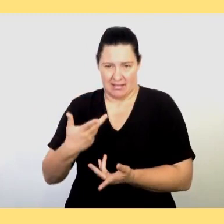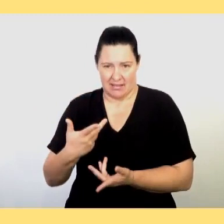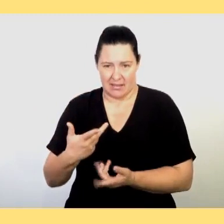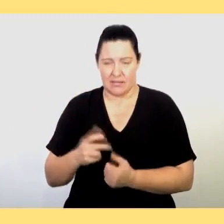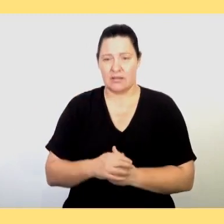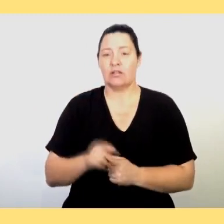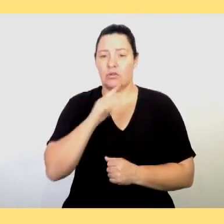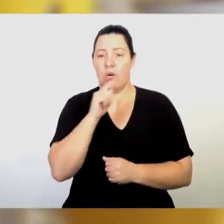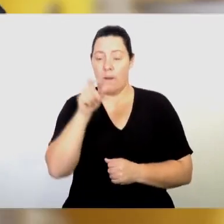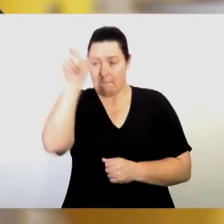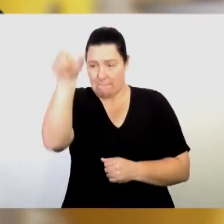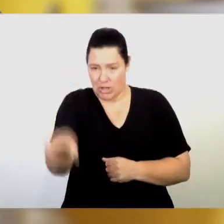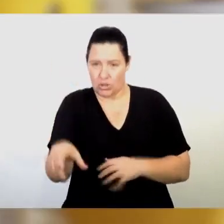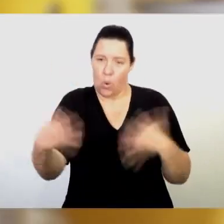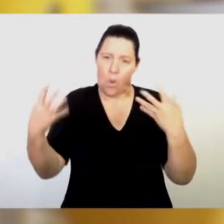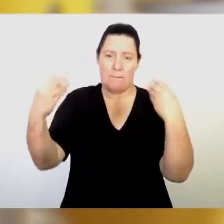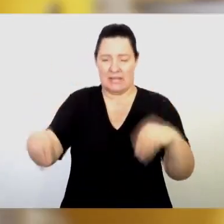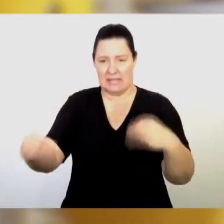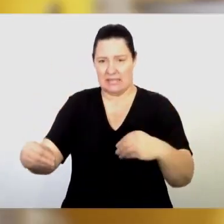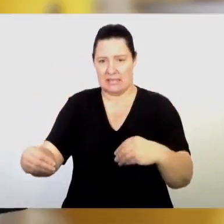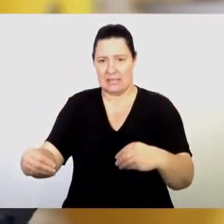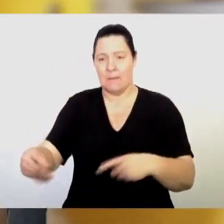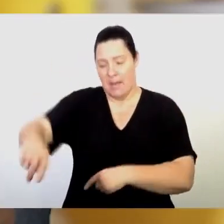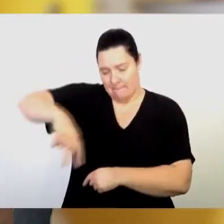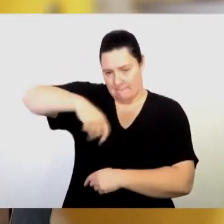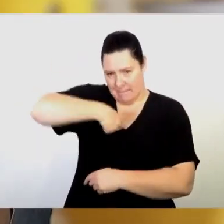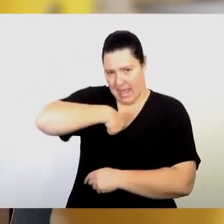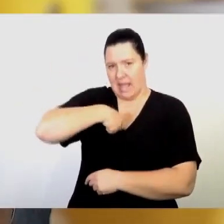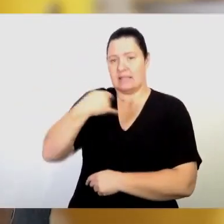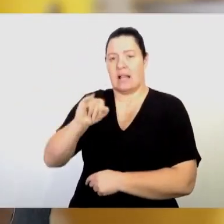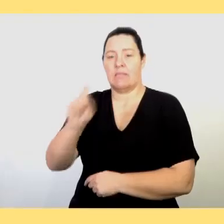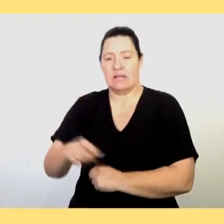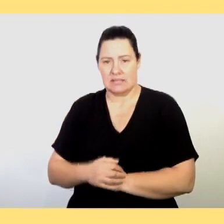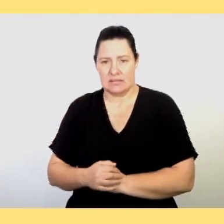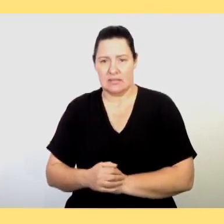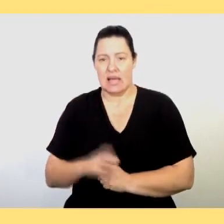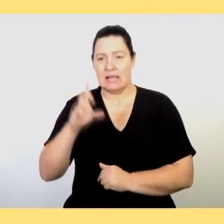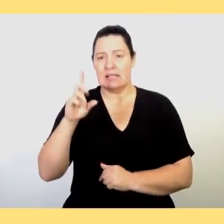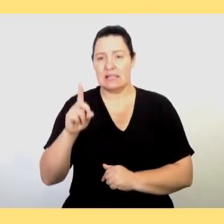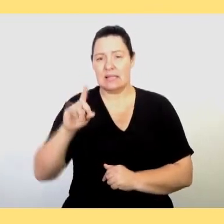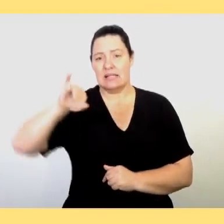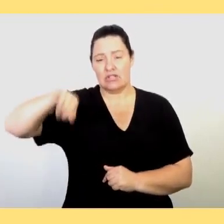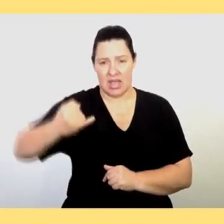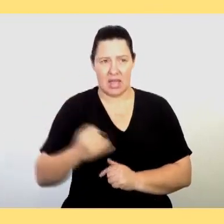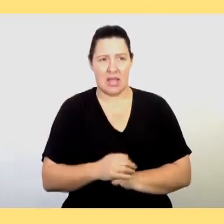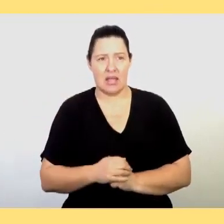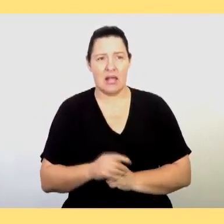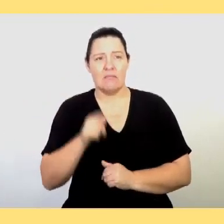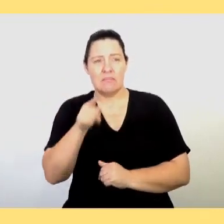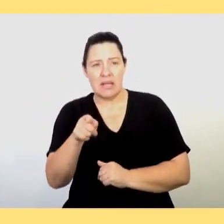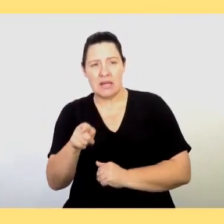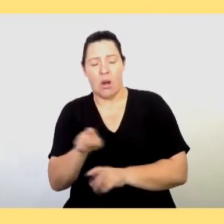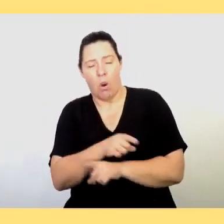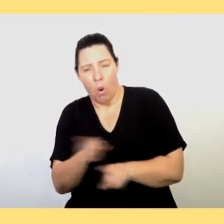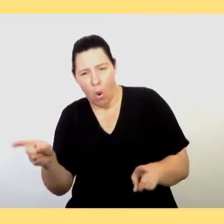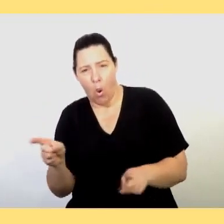So in this particular case, a person or a business that owes our business money. The debtors journal. This is the subsidiary